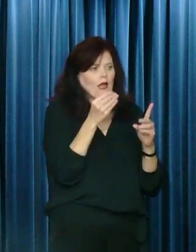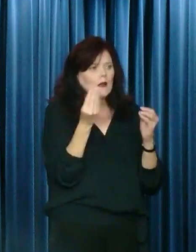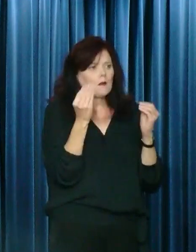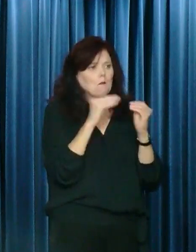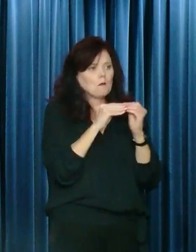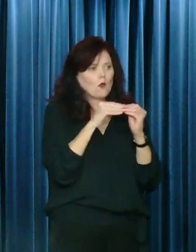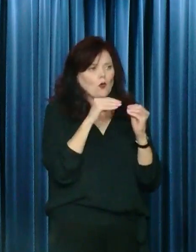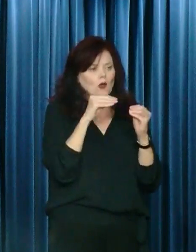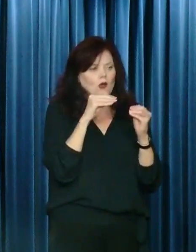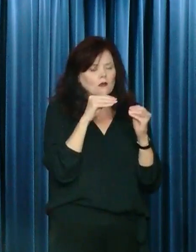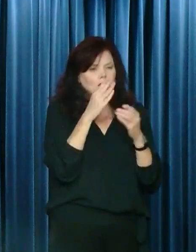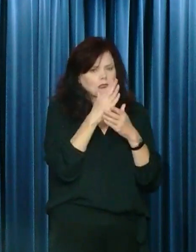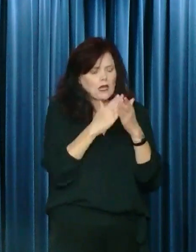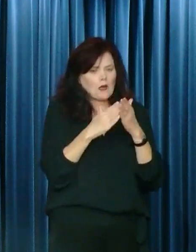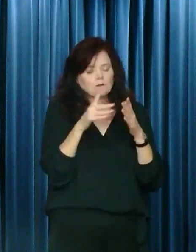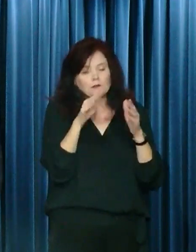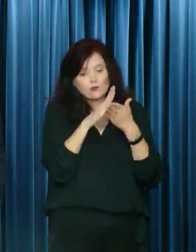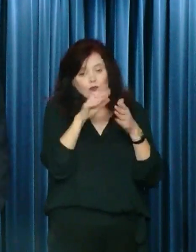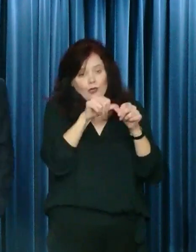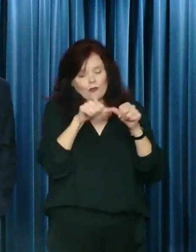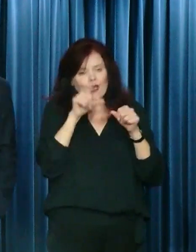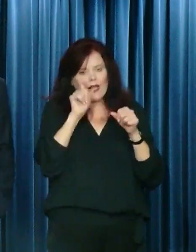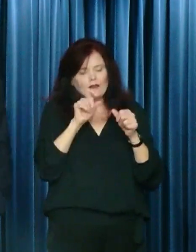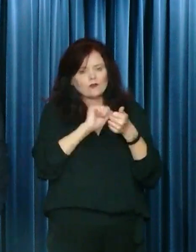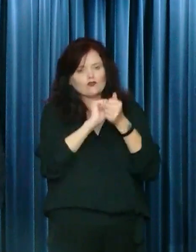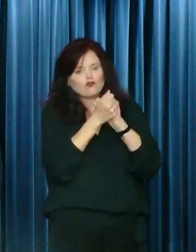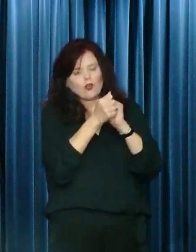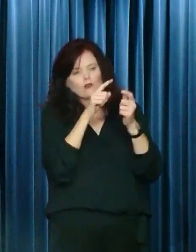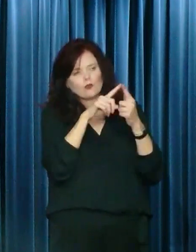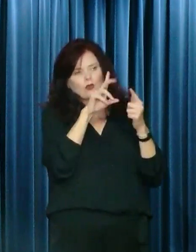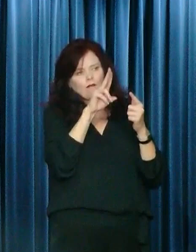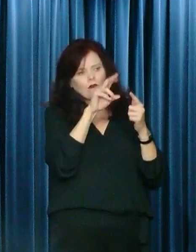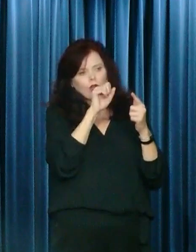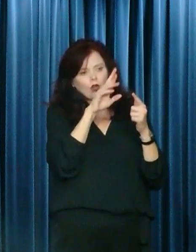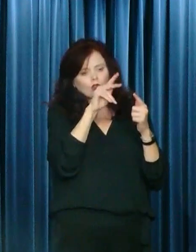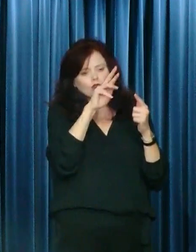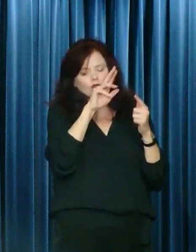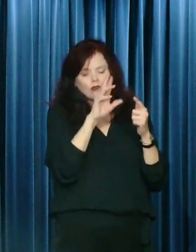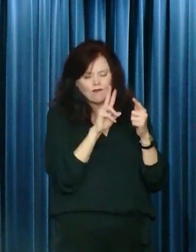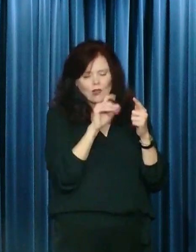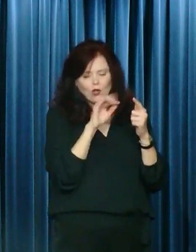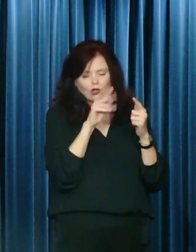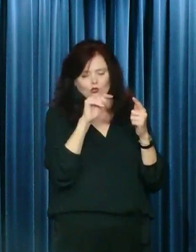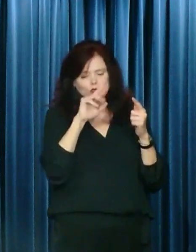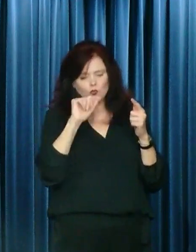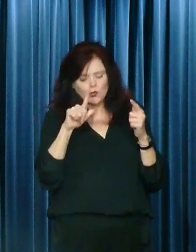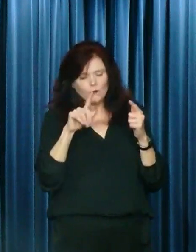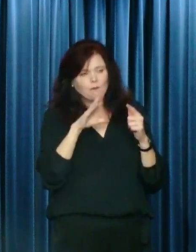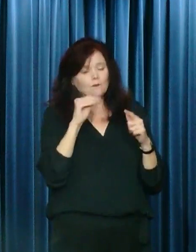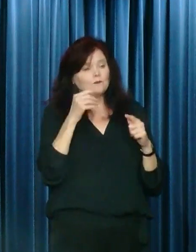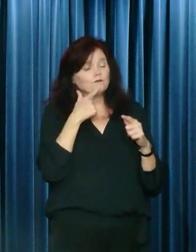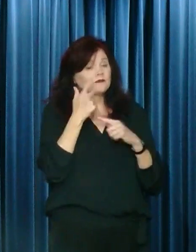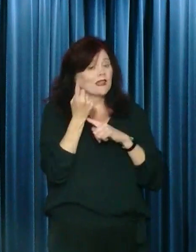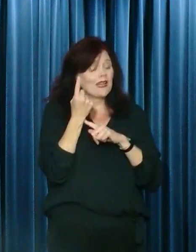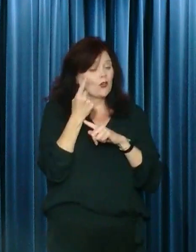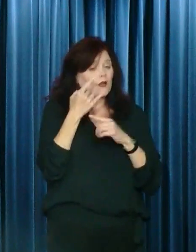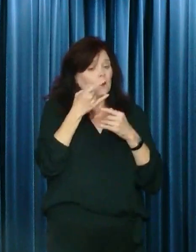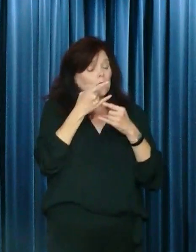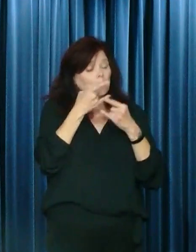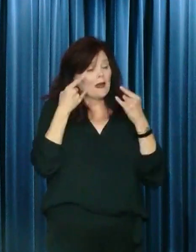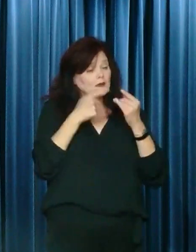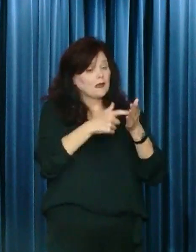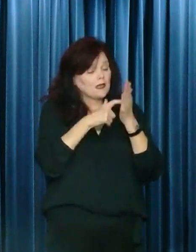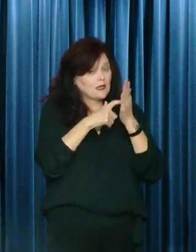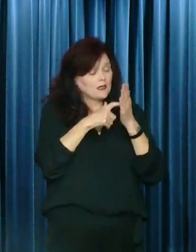entire districts are having to go virtual. Didn't the mask mandate help keep kids in school last year, and can't it help keep them in school this